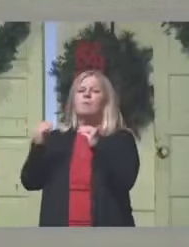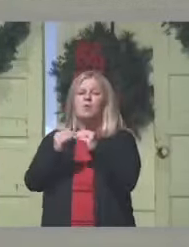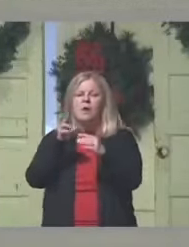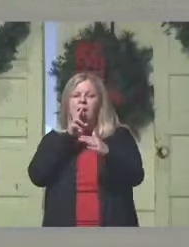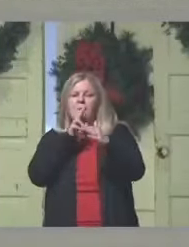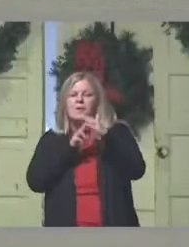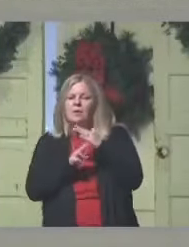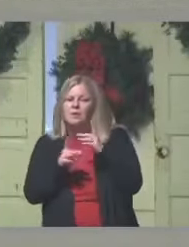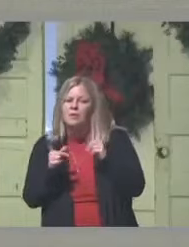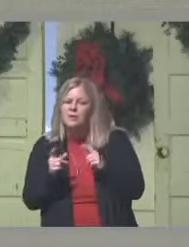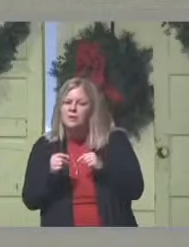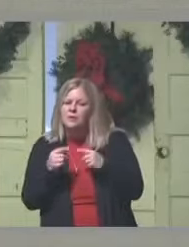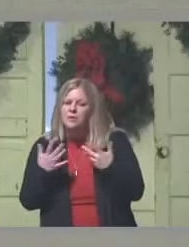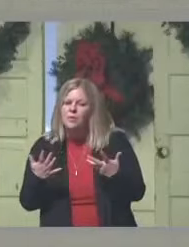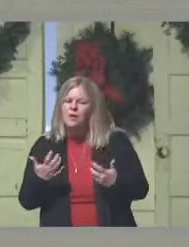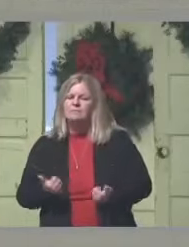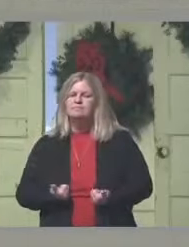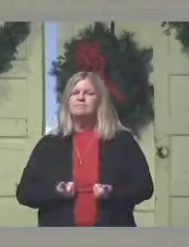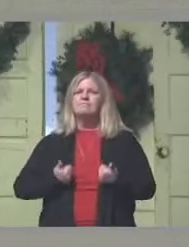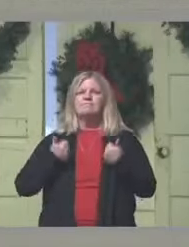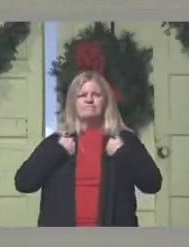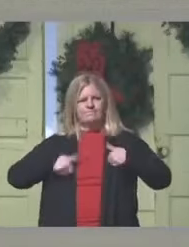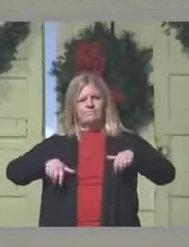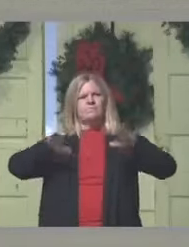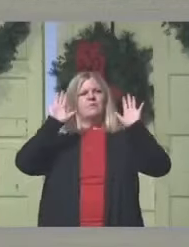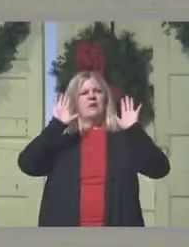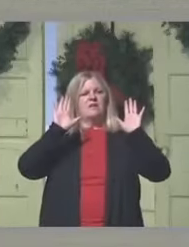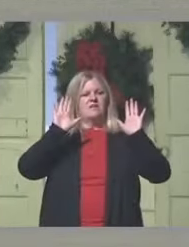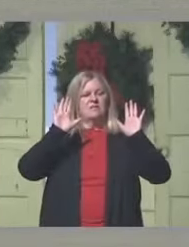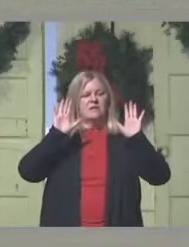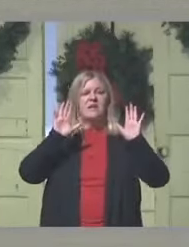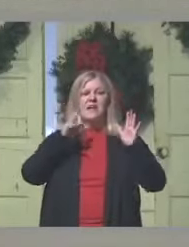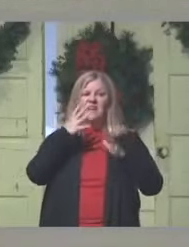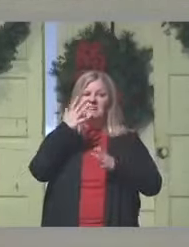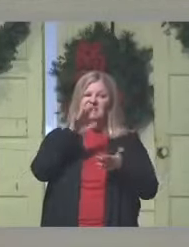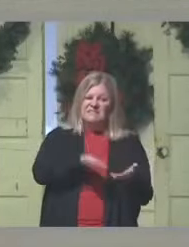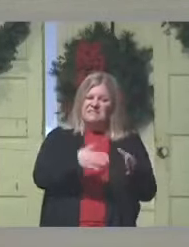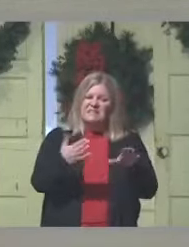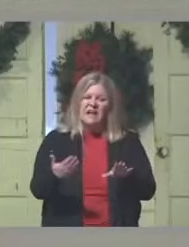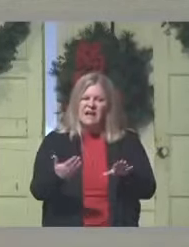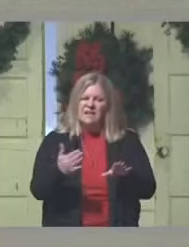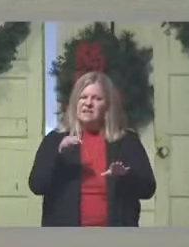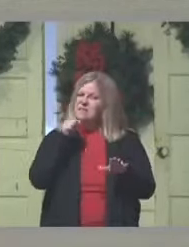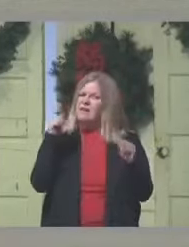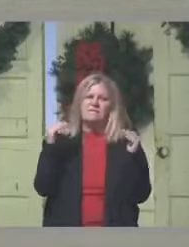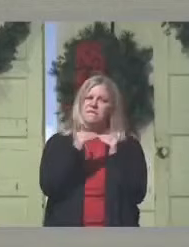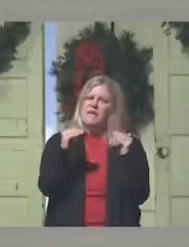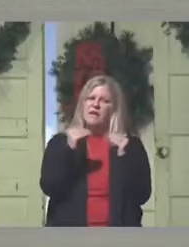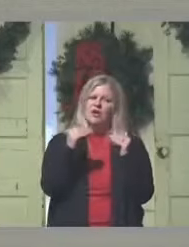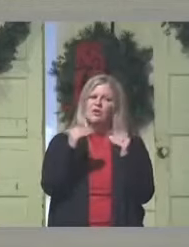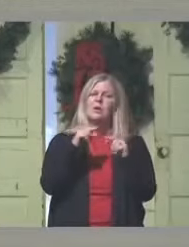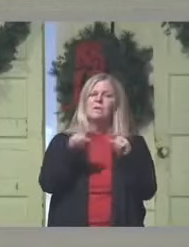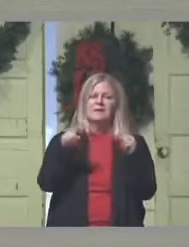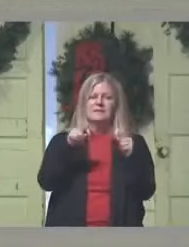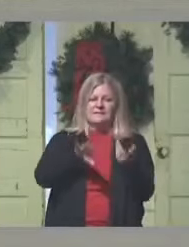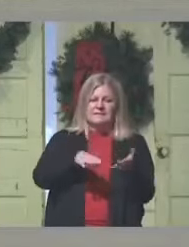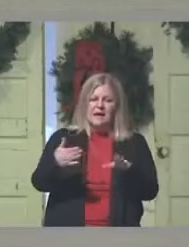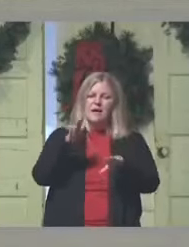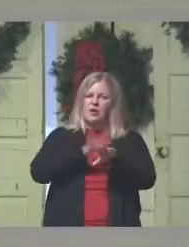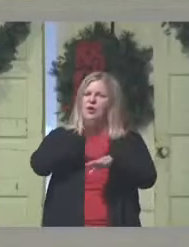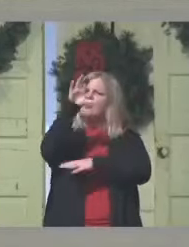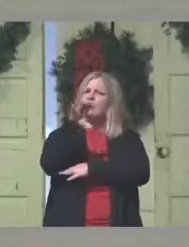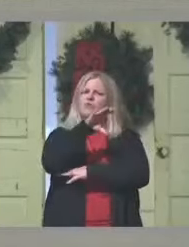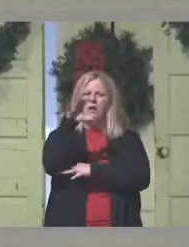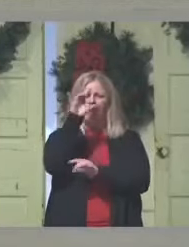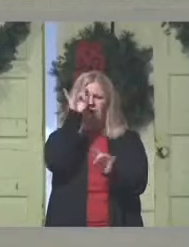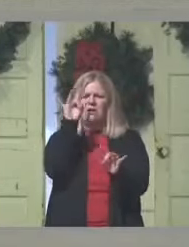to give his life willingly to die an unjust, agonizing death on a cruel Roman cross for the forgiveness